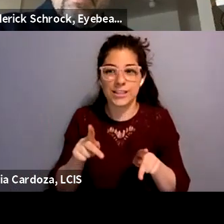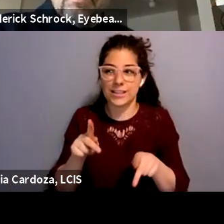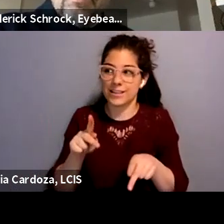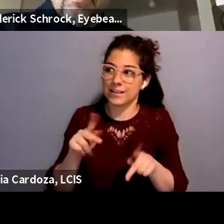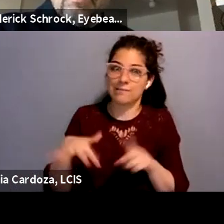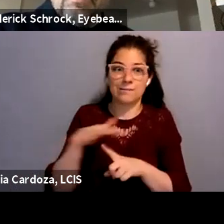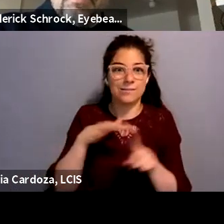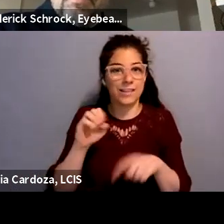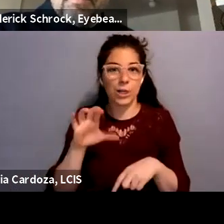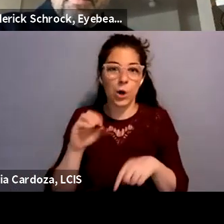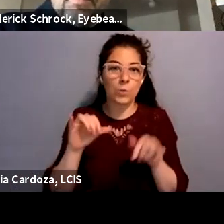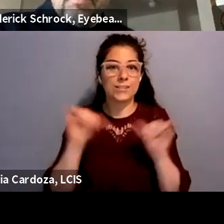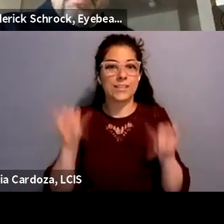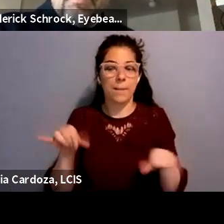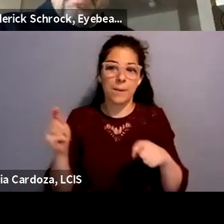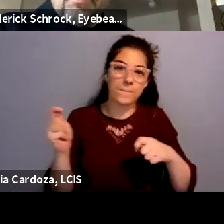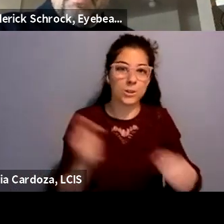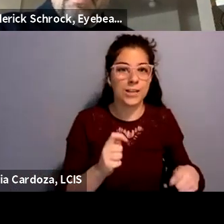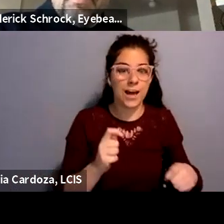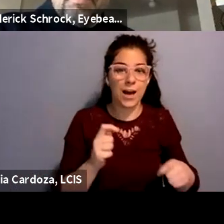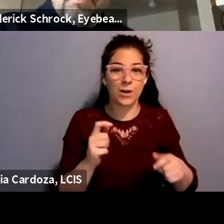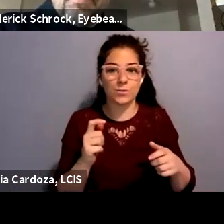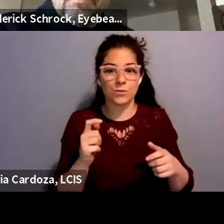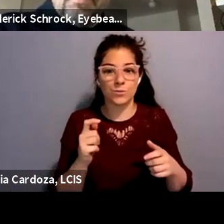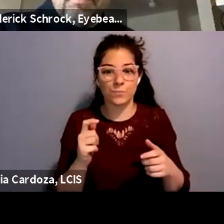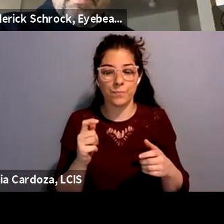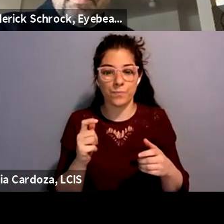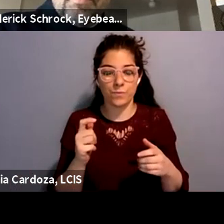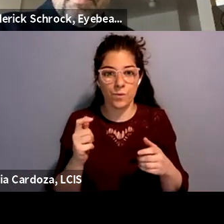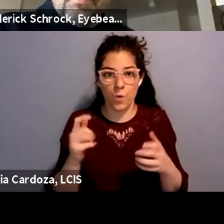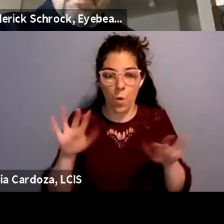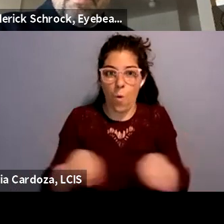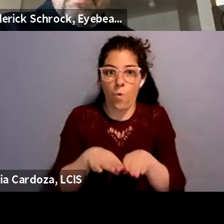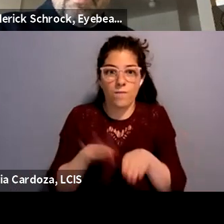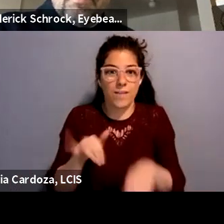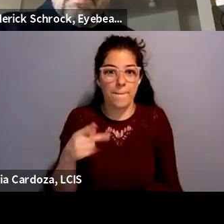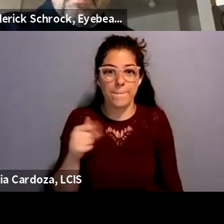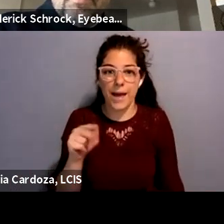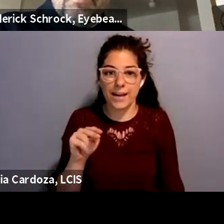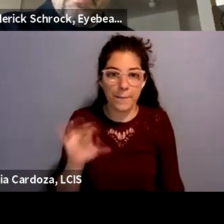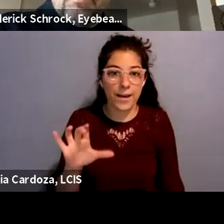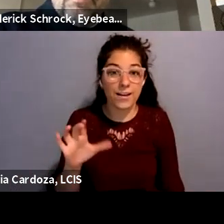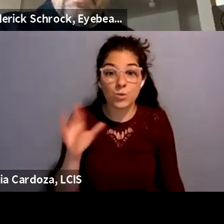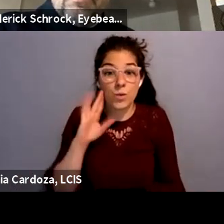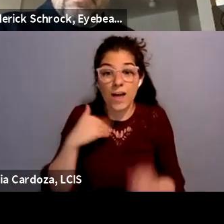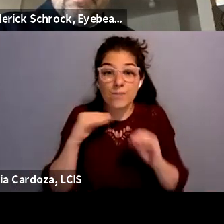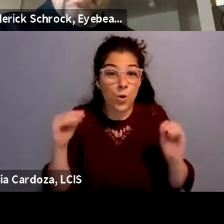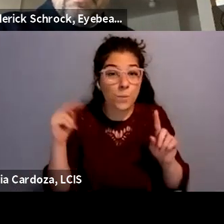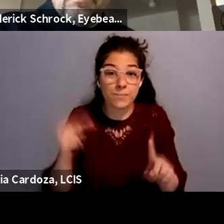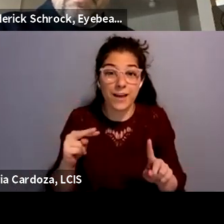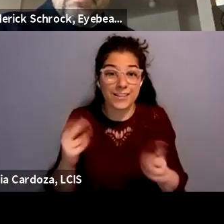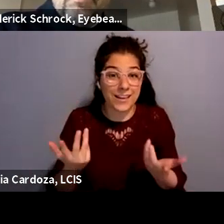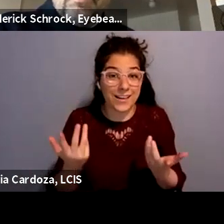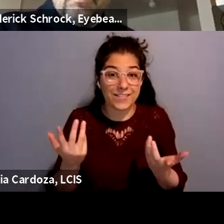ecosystem be pulled down into the hole of the pandemic, because then we're gonna have no perspective. And